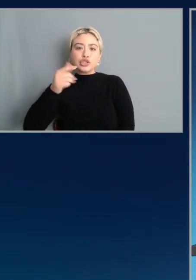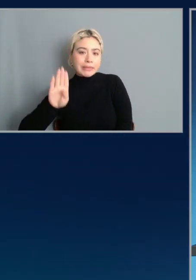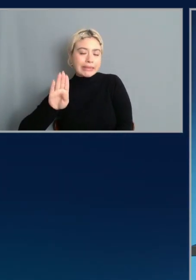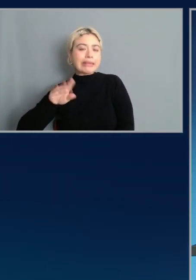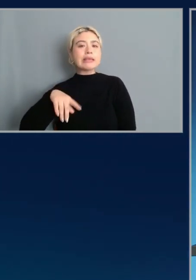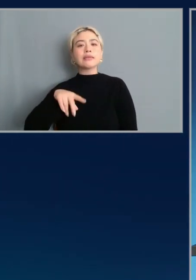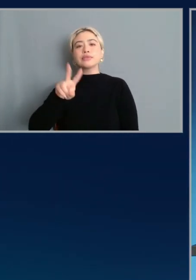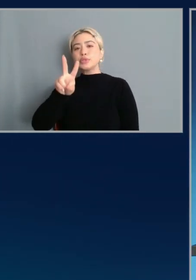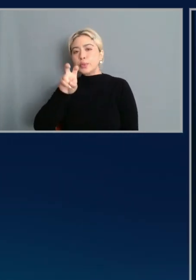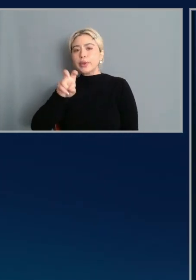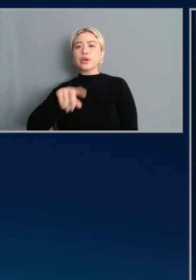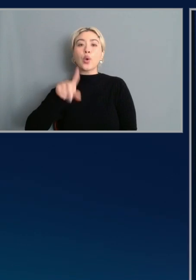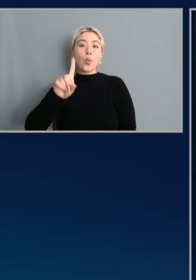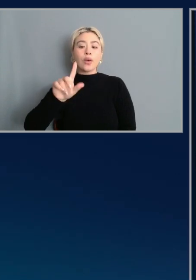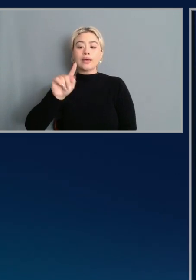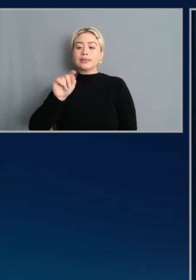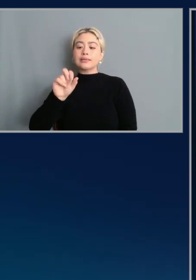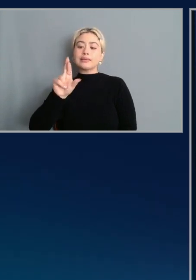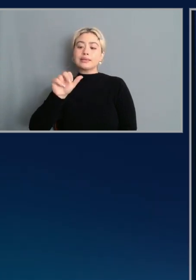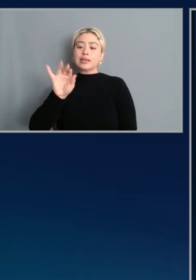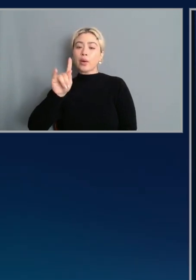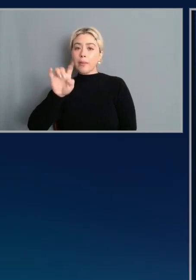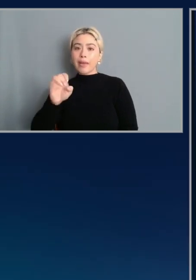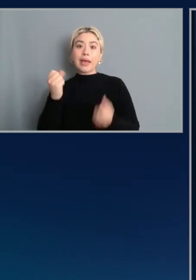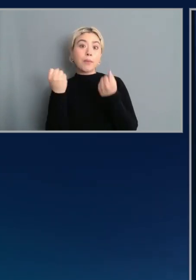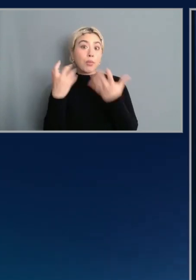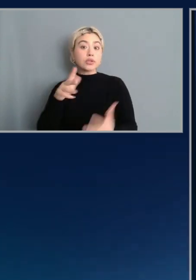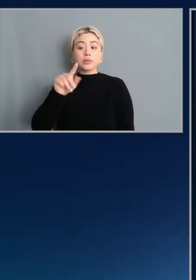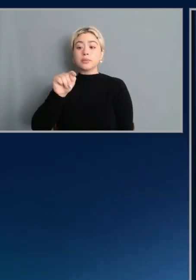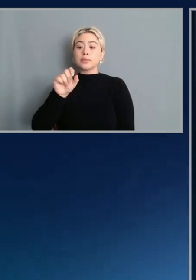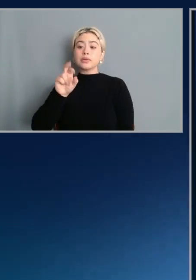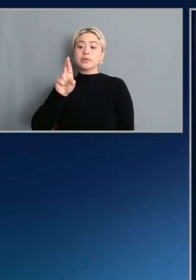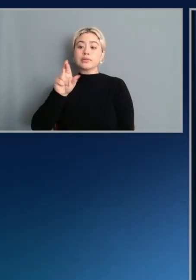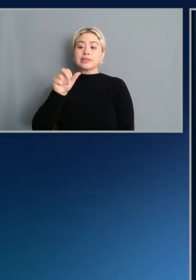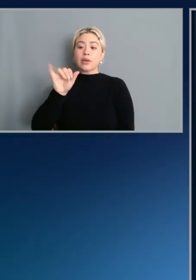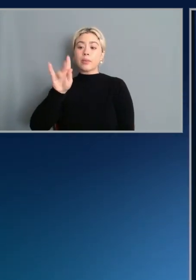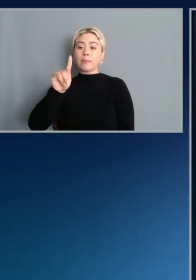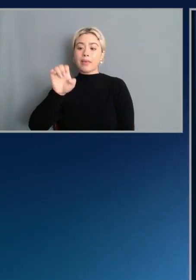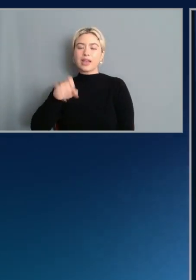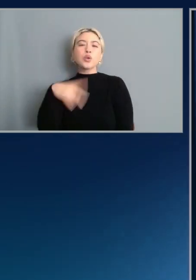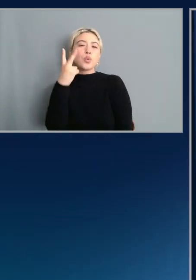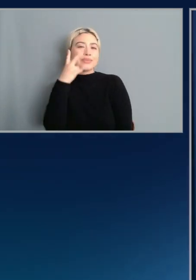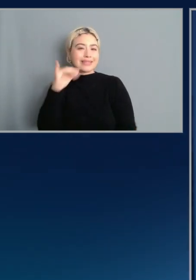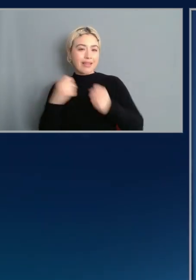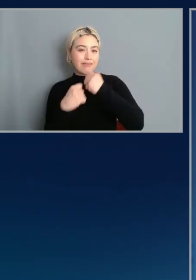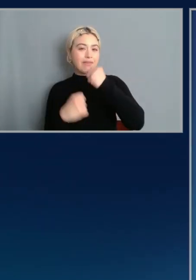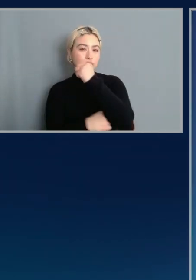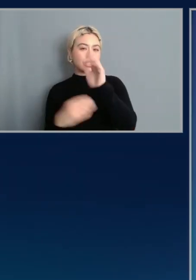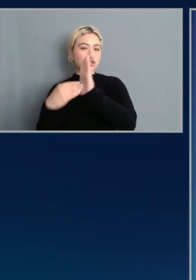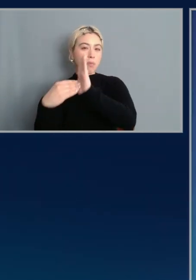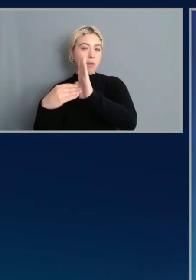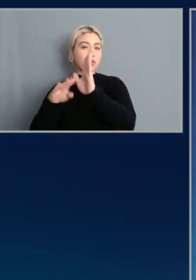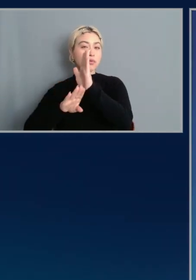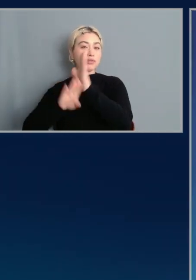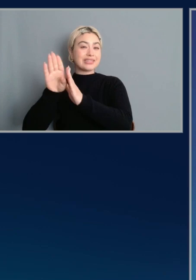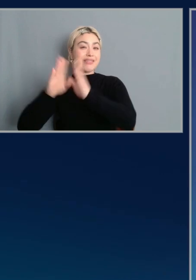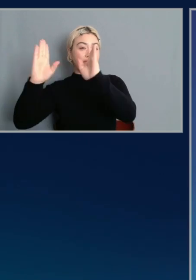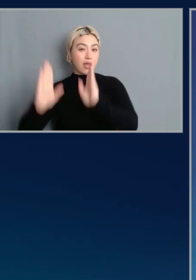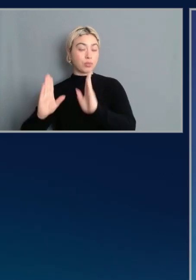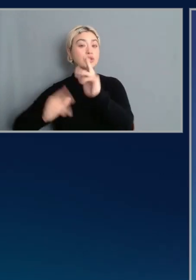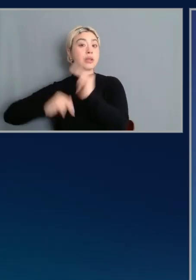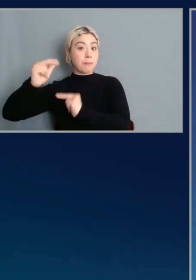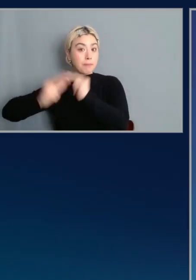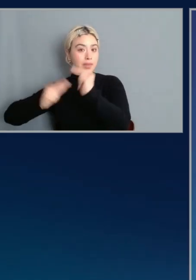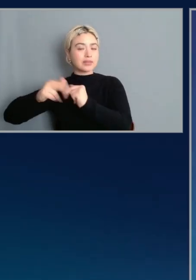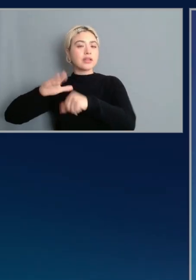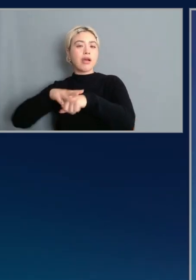1 terabyte, multiple terabytes. And that's the scope that we see foundation model developers building on